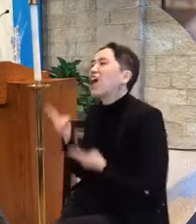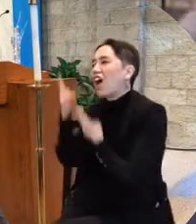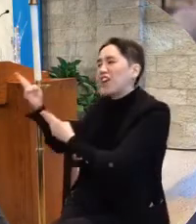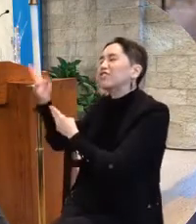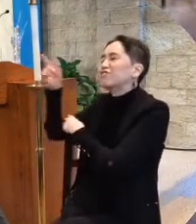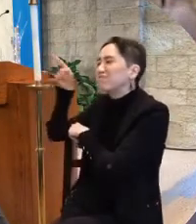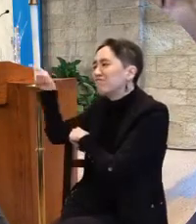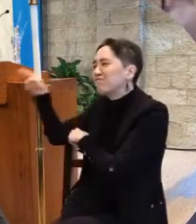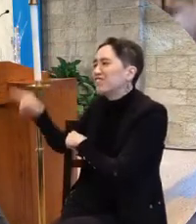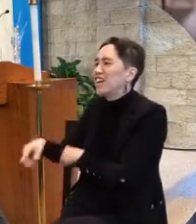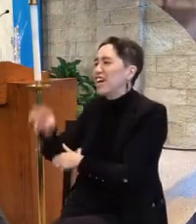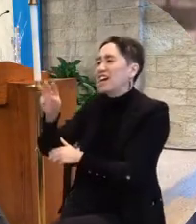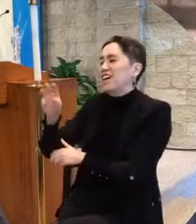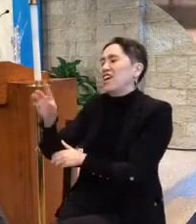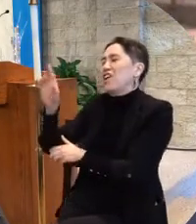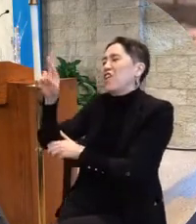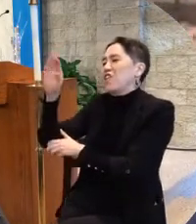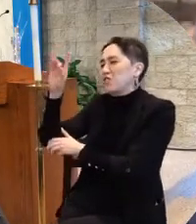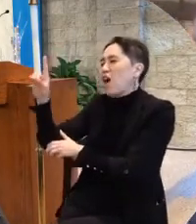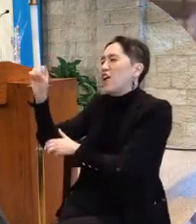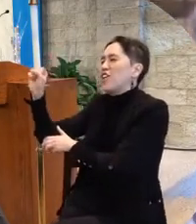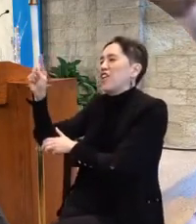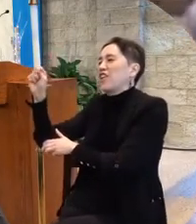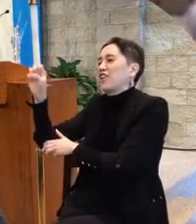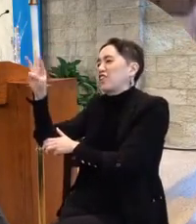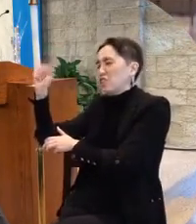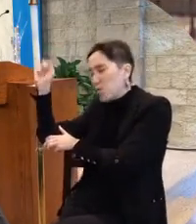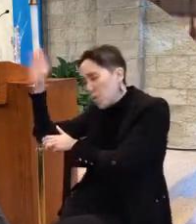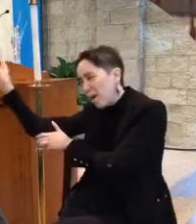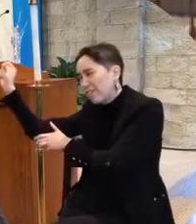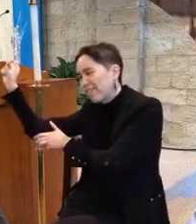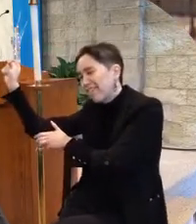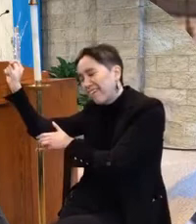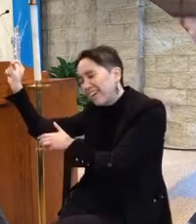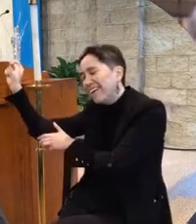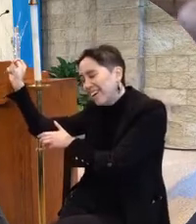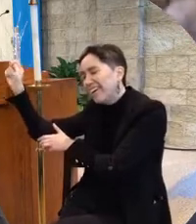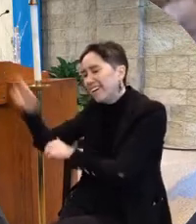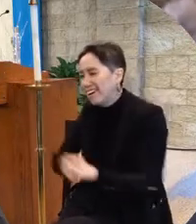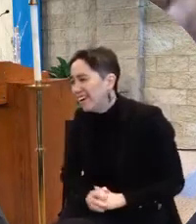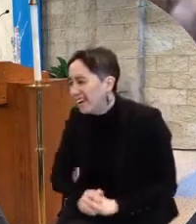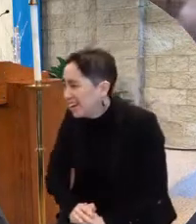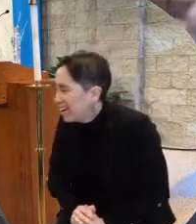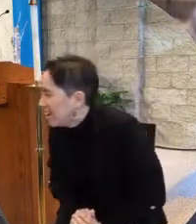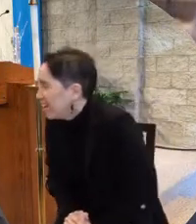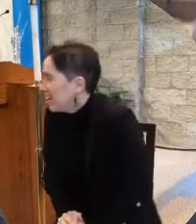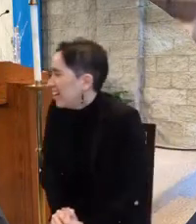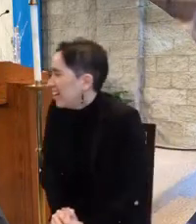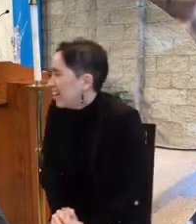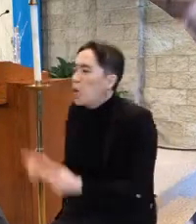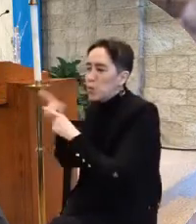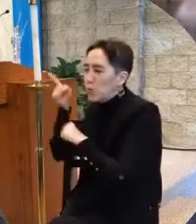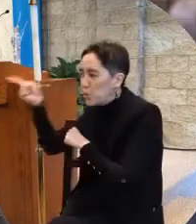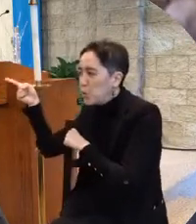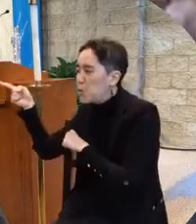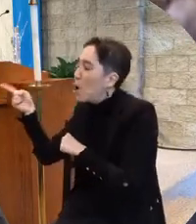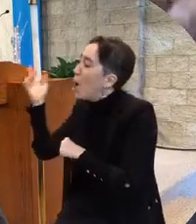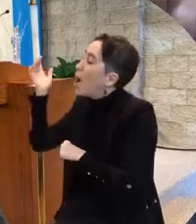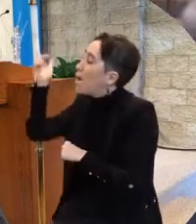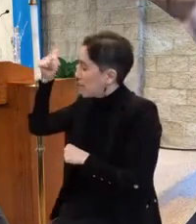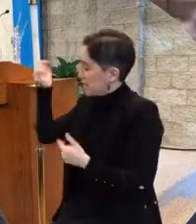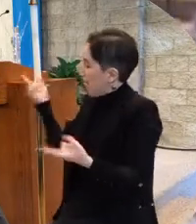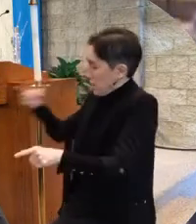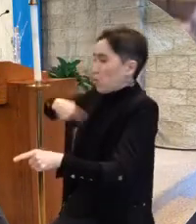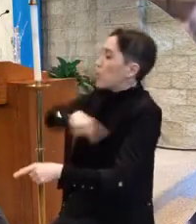That's what he does. I dedicate this song to Mr. Stewart, and I dedicate this song to you, because when we are home, this is what we